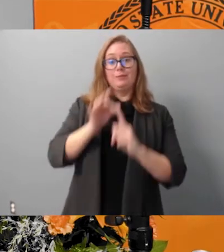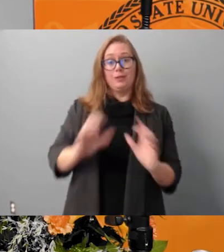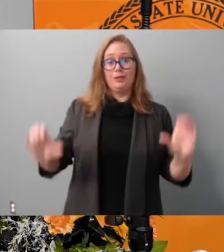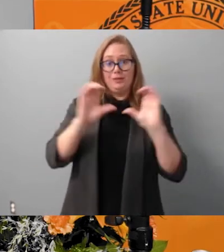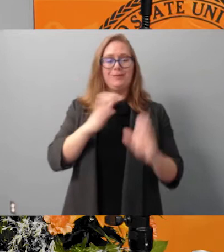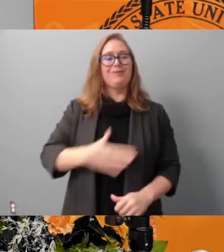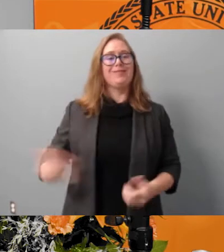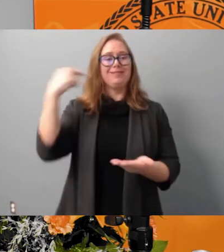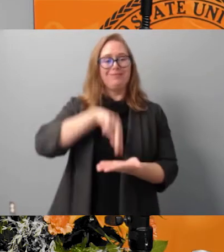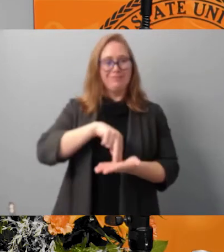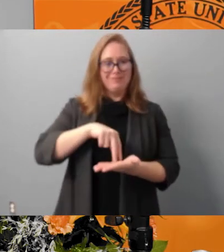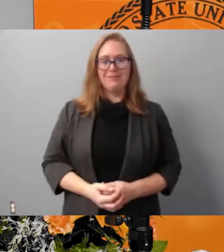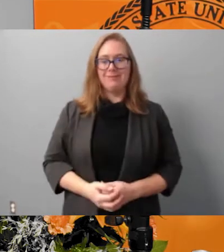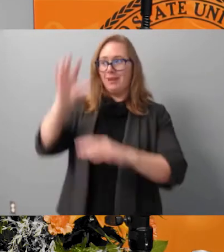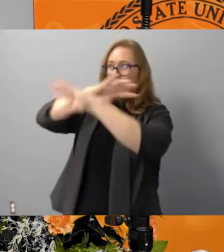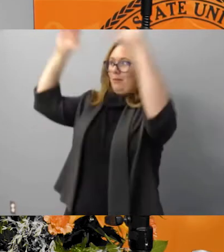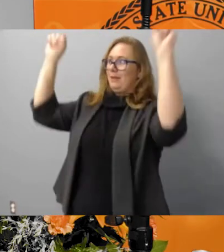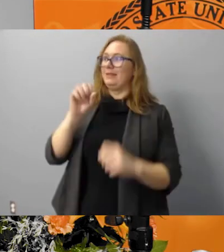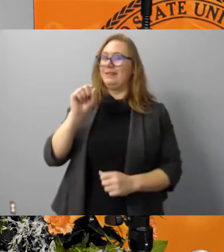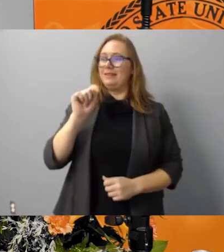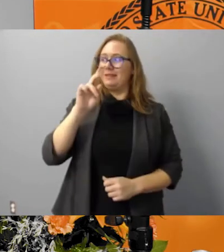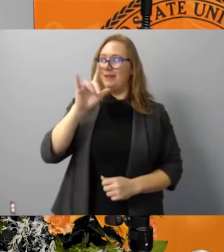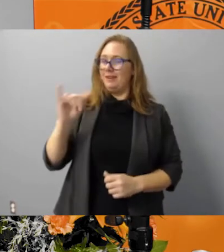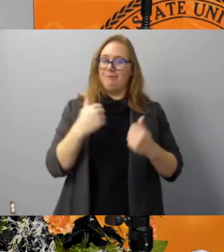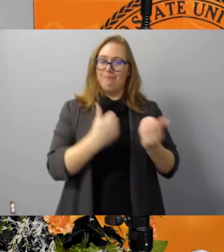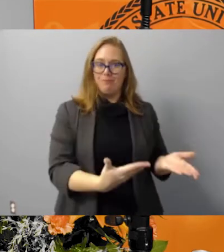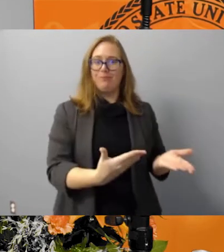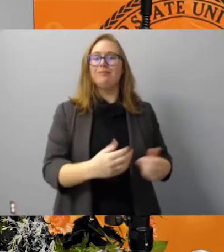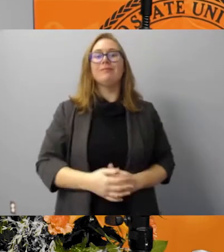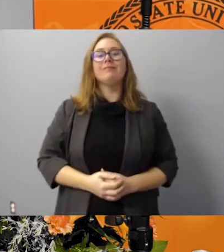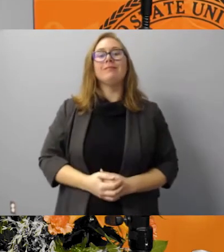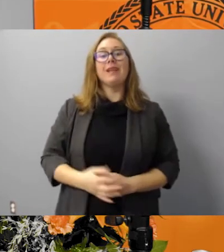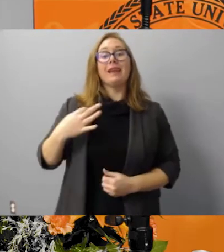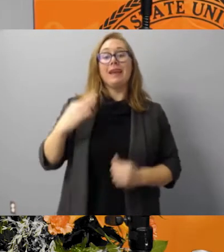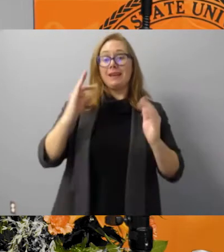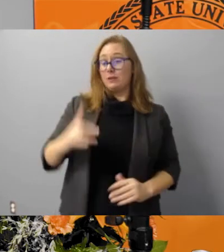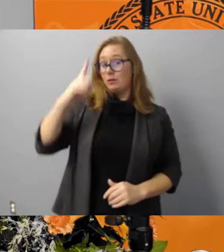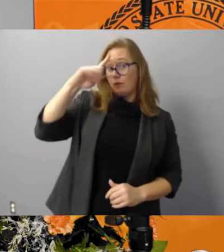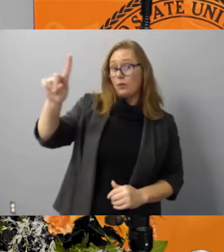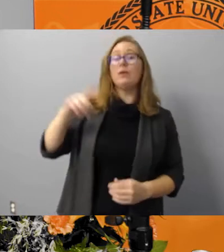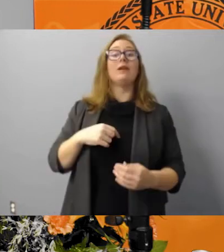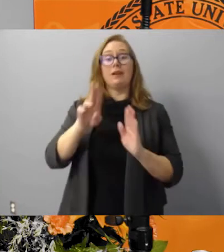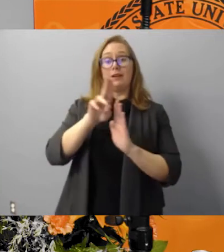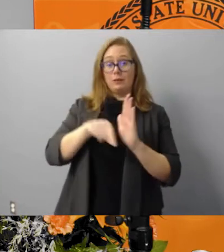certificates please rise? President Satterley, I am pleased to present to you the candidates for the Honors